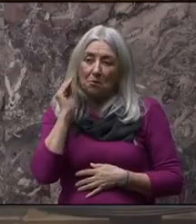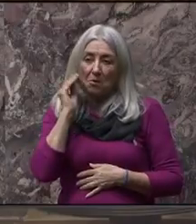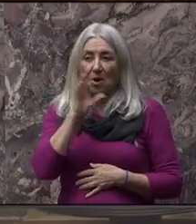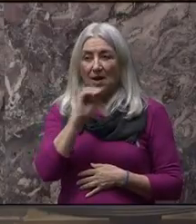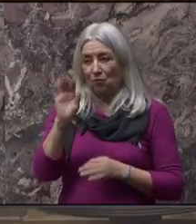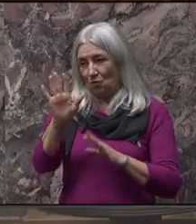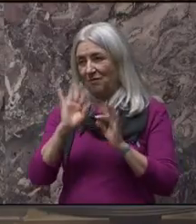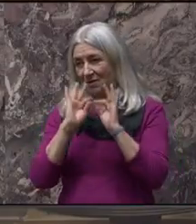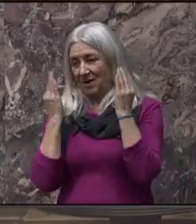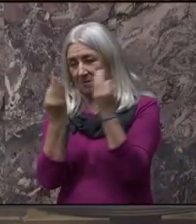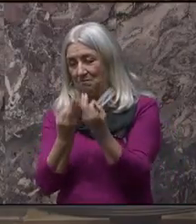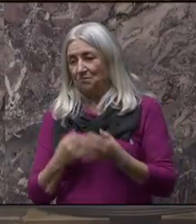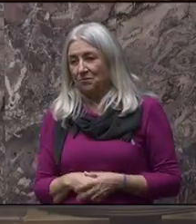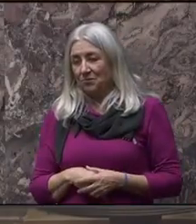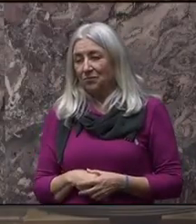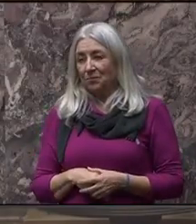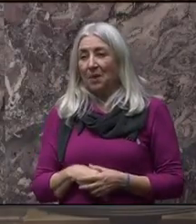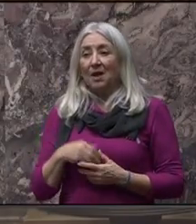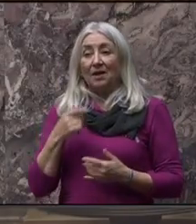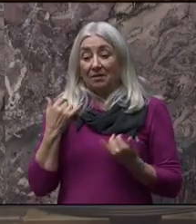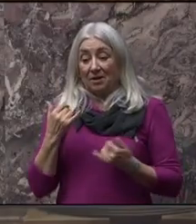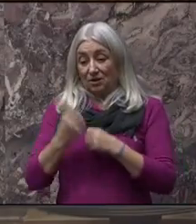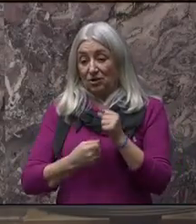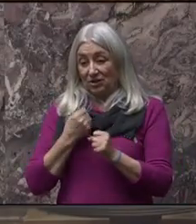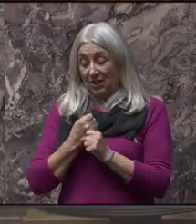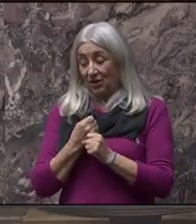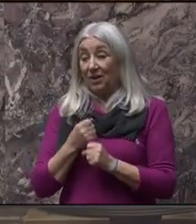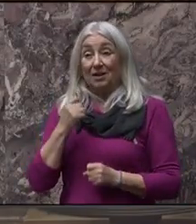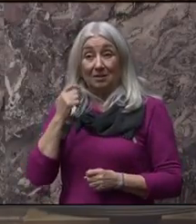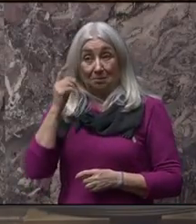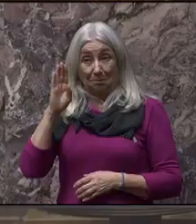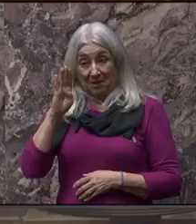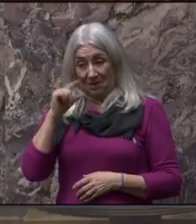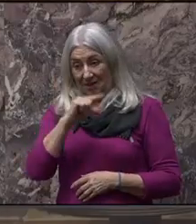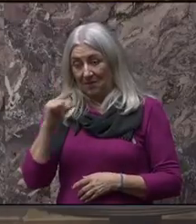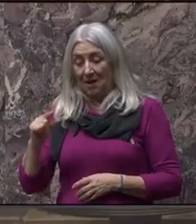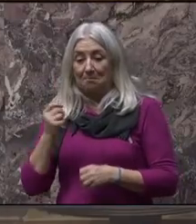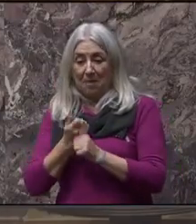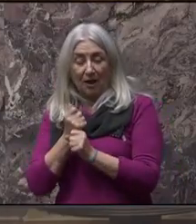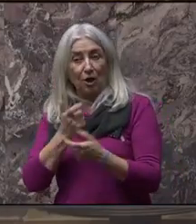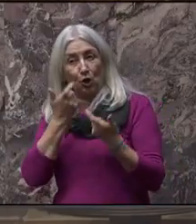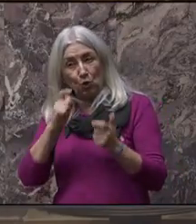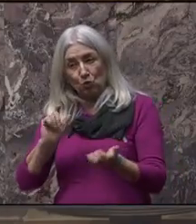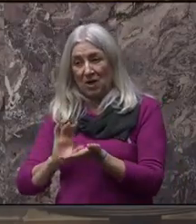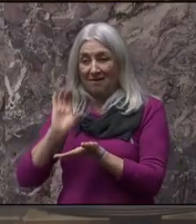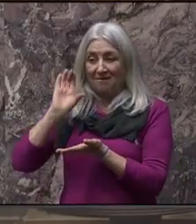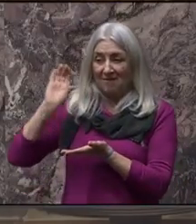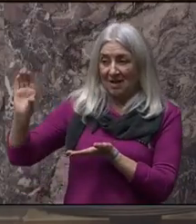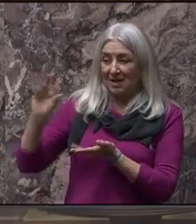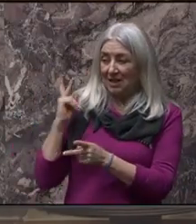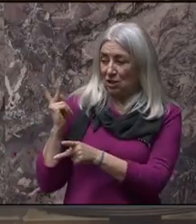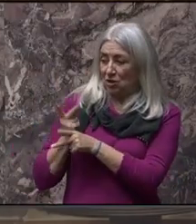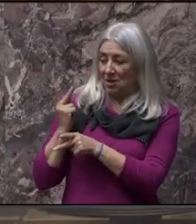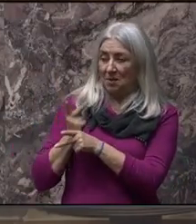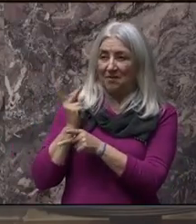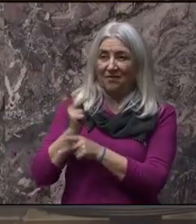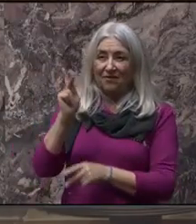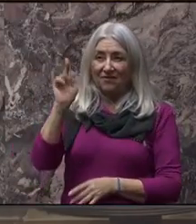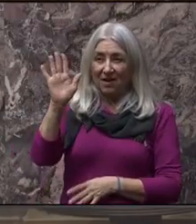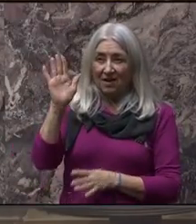On housing, your government has made the largest single-year investment in Canadian history in creating nearly 5,000 units